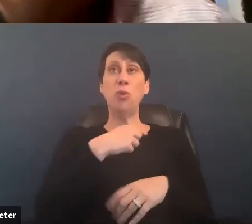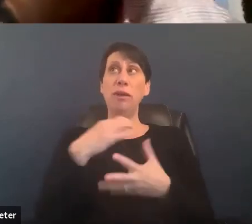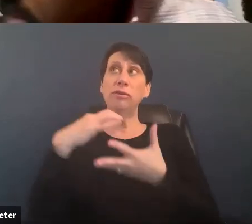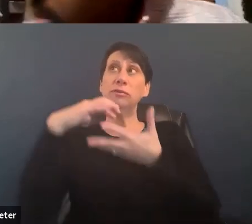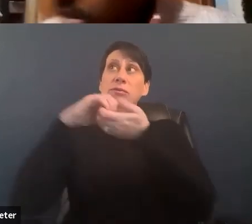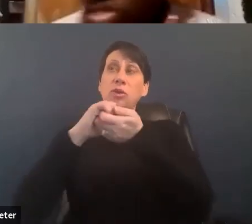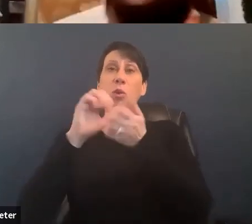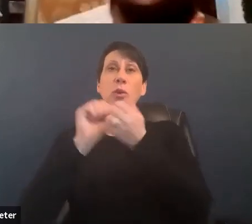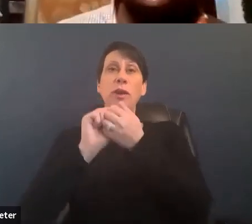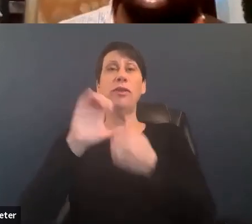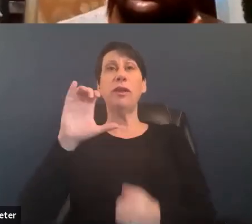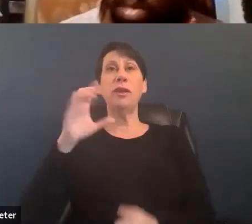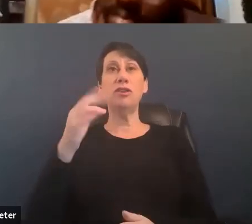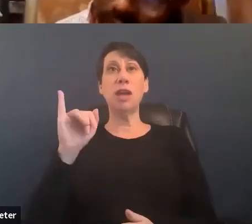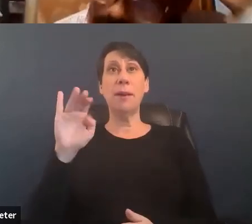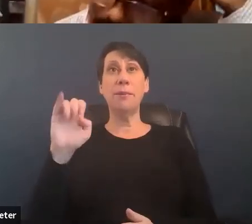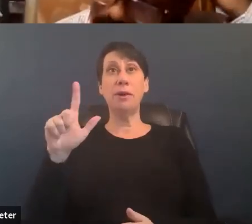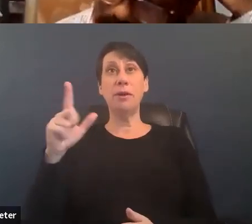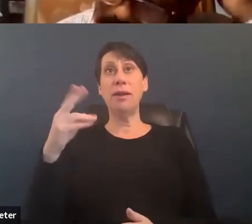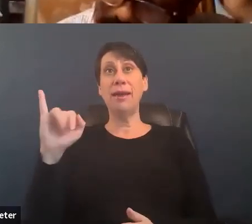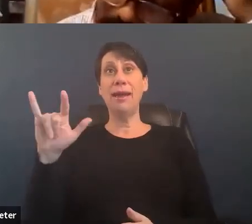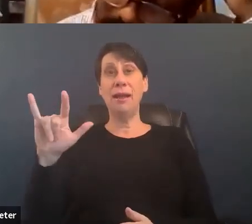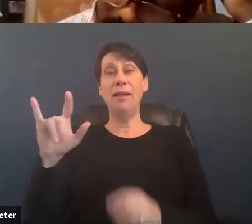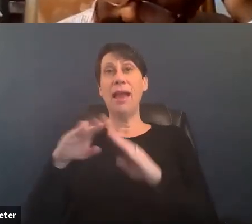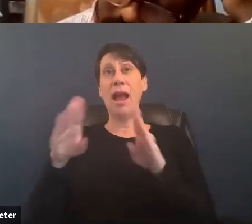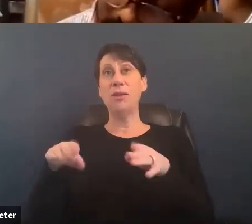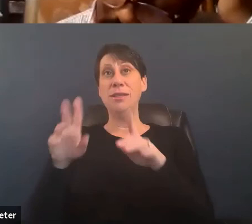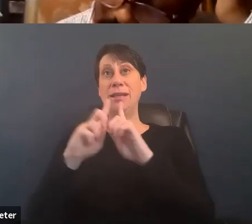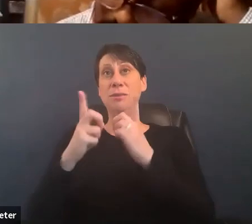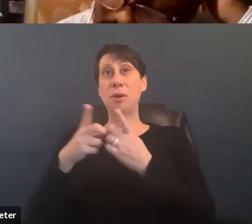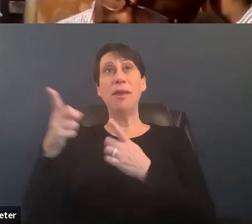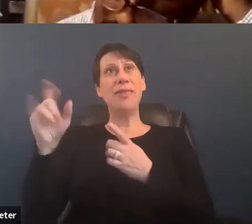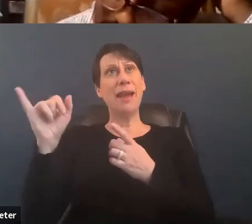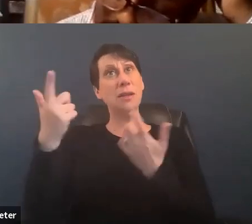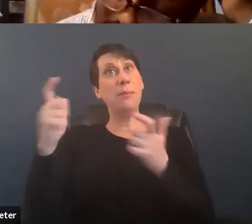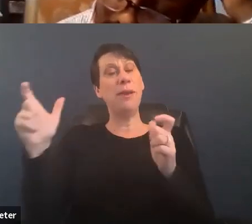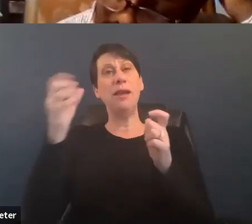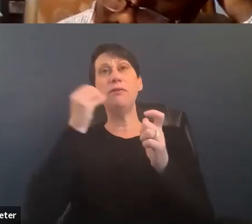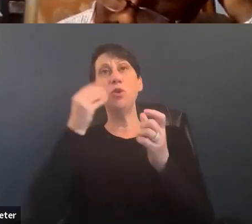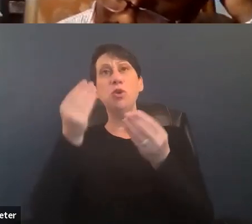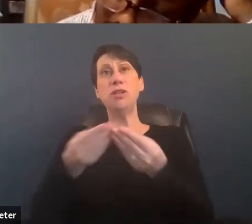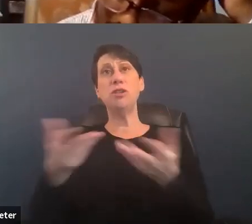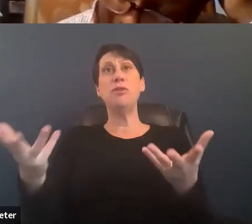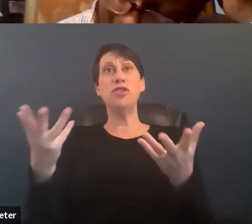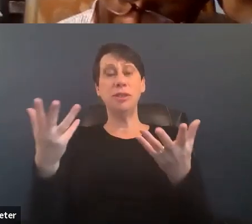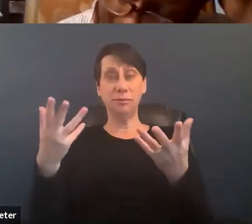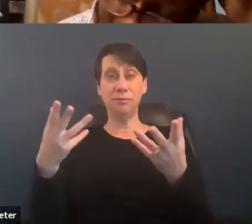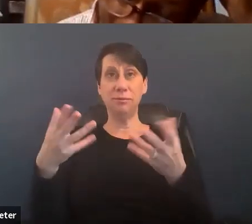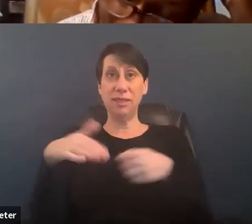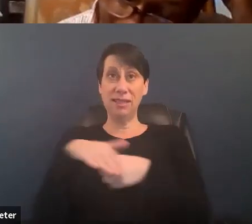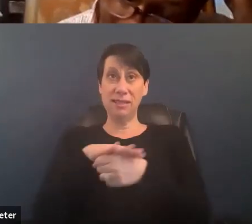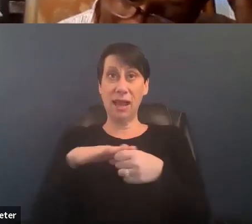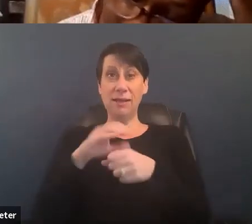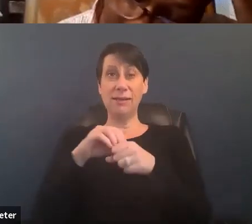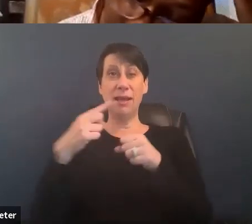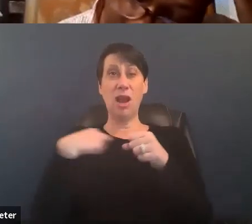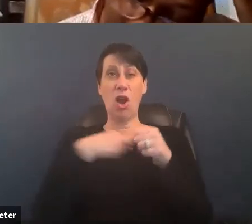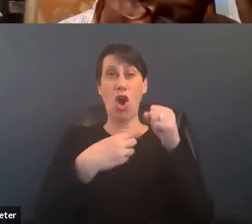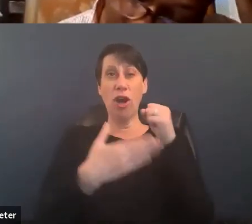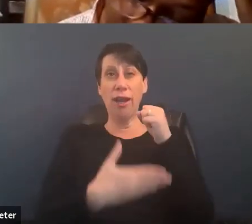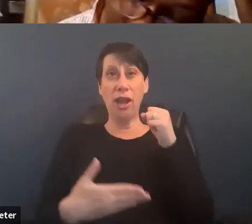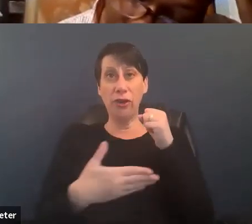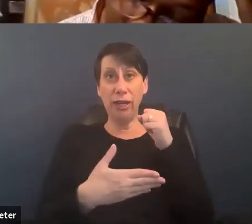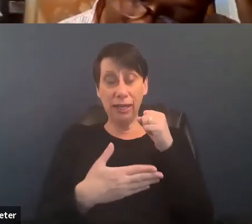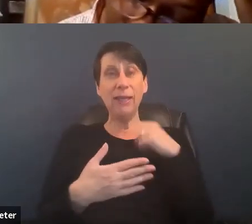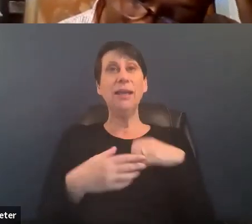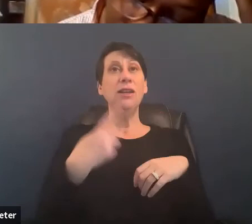Department, and that's been one of the big food distribution sites in our county. So we've gotten messaging